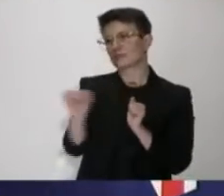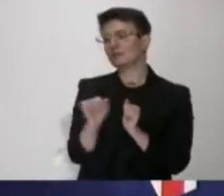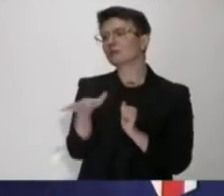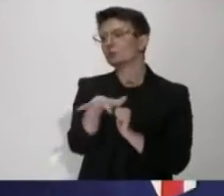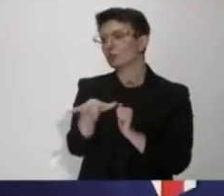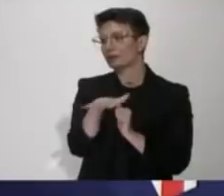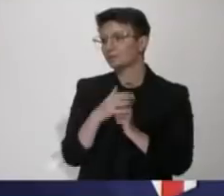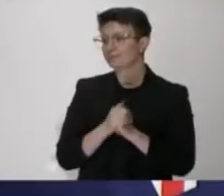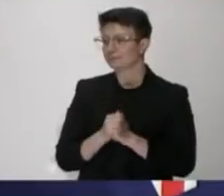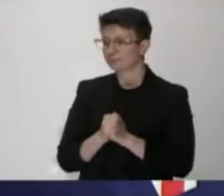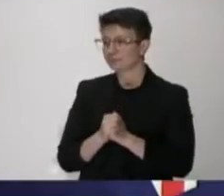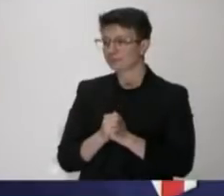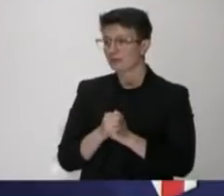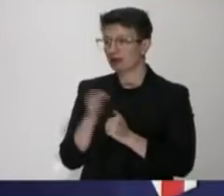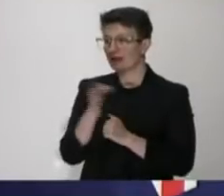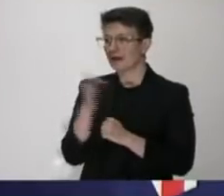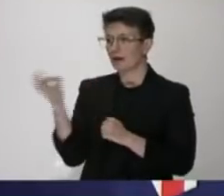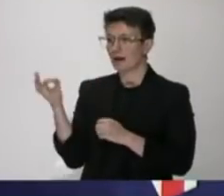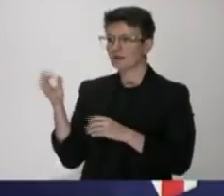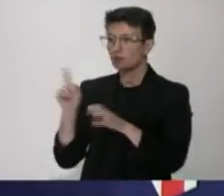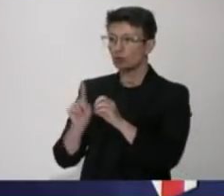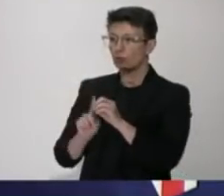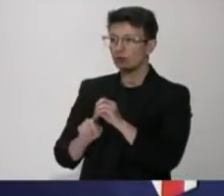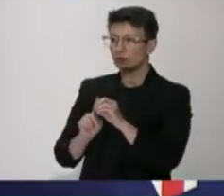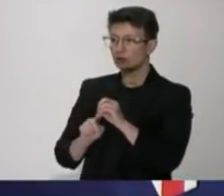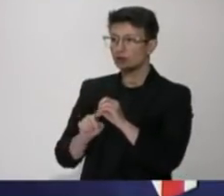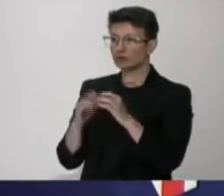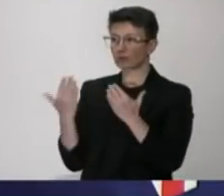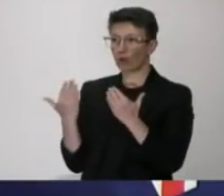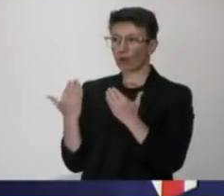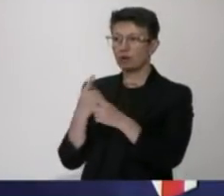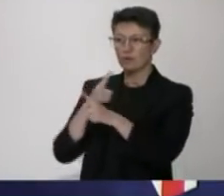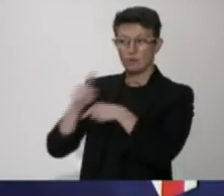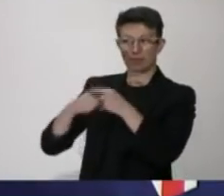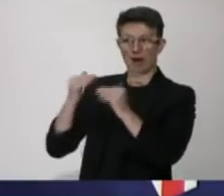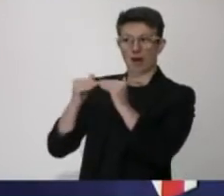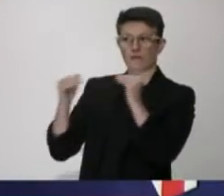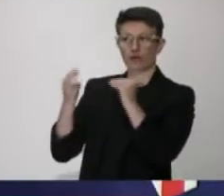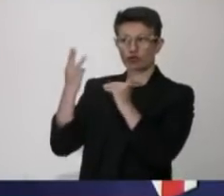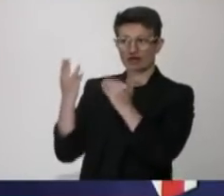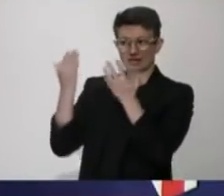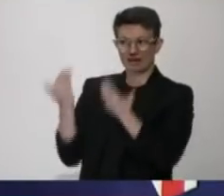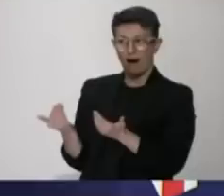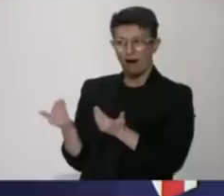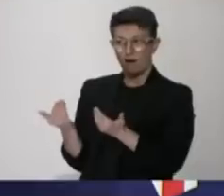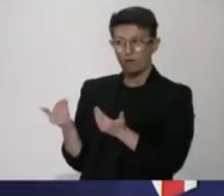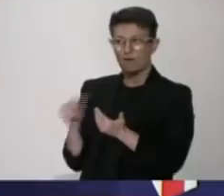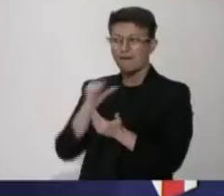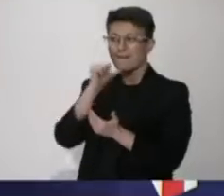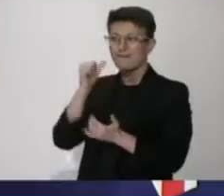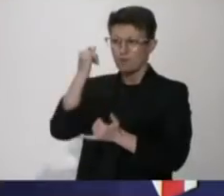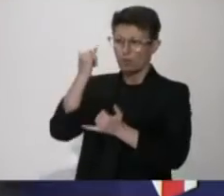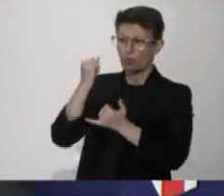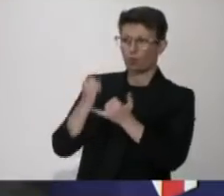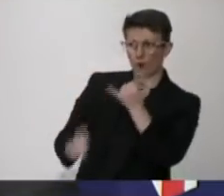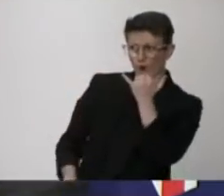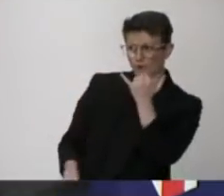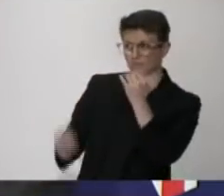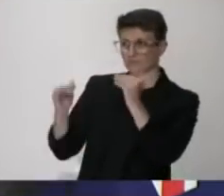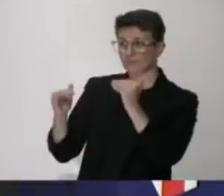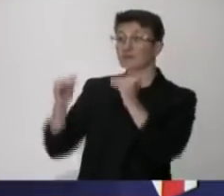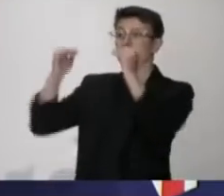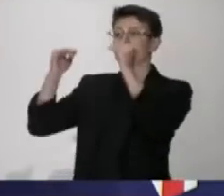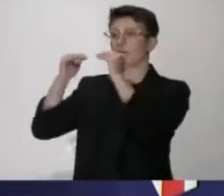And if things worsen and we go into level 4, how might you extend or change the scheme?